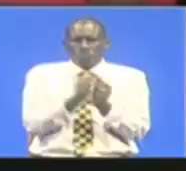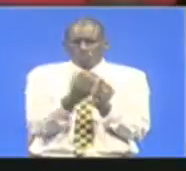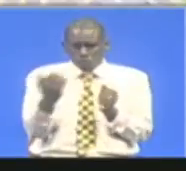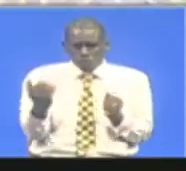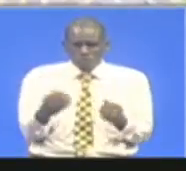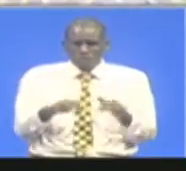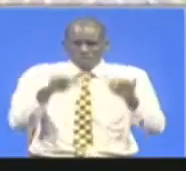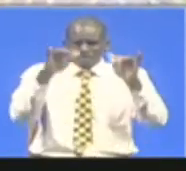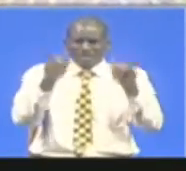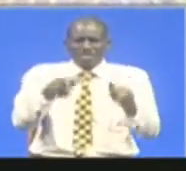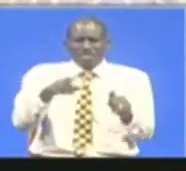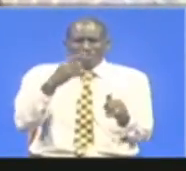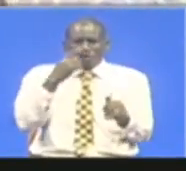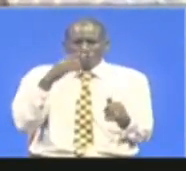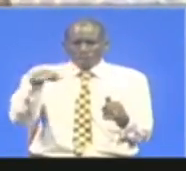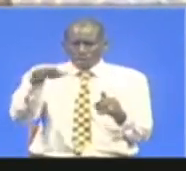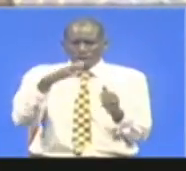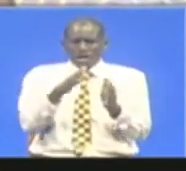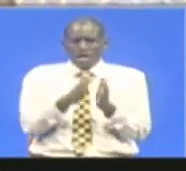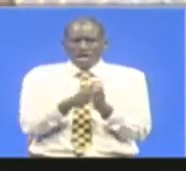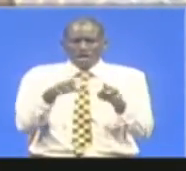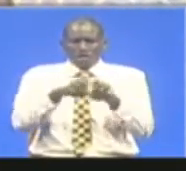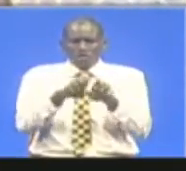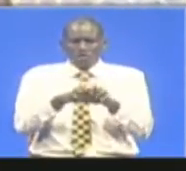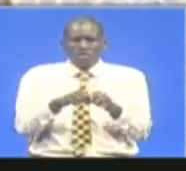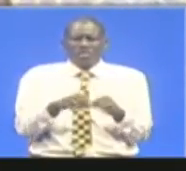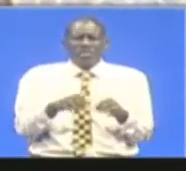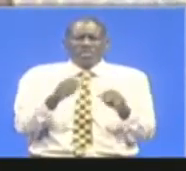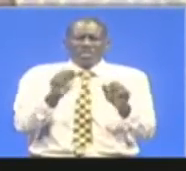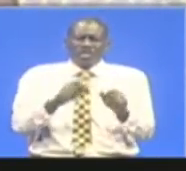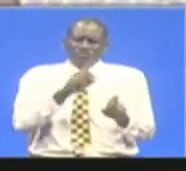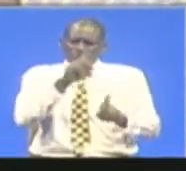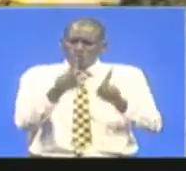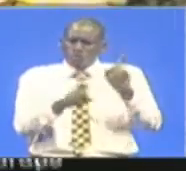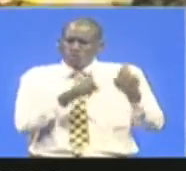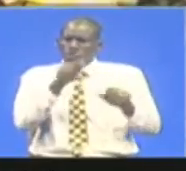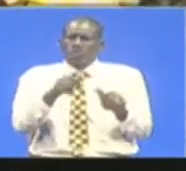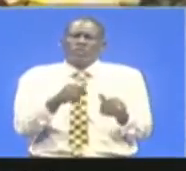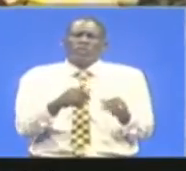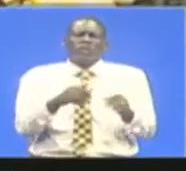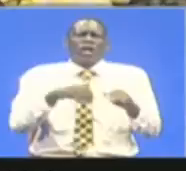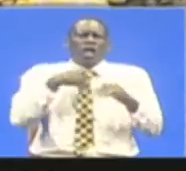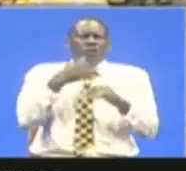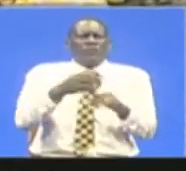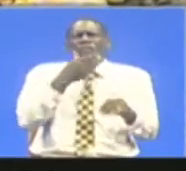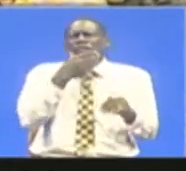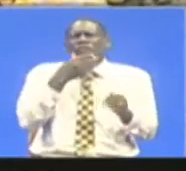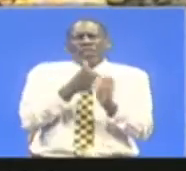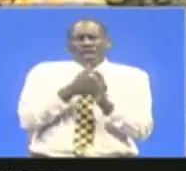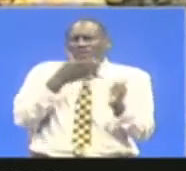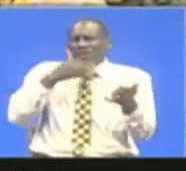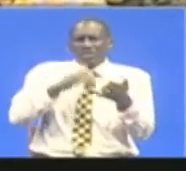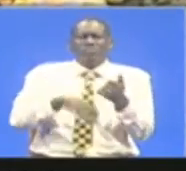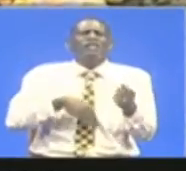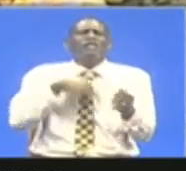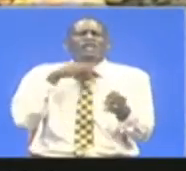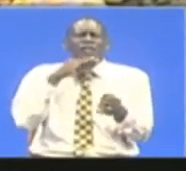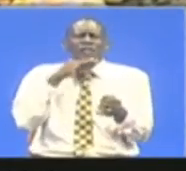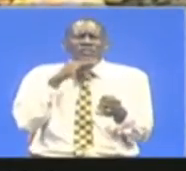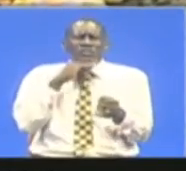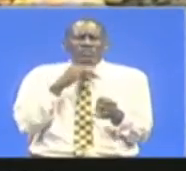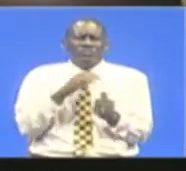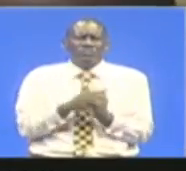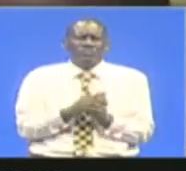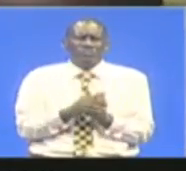their compound. In their dark collage of emotions and questions, they mourn the man they called husband and father, the sudden death still raw and